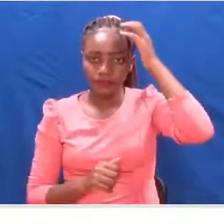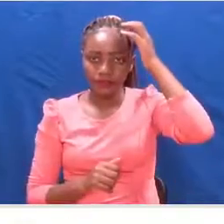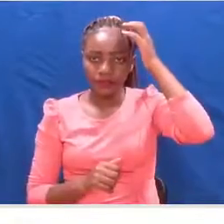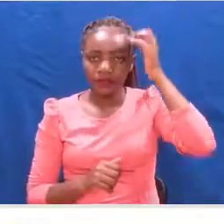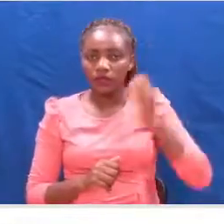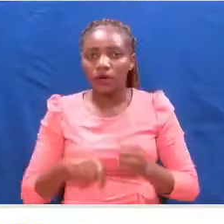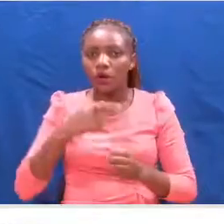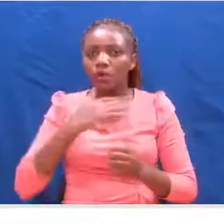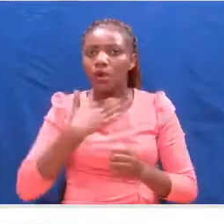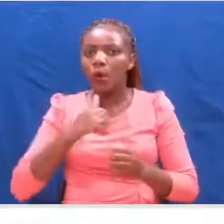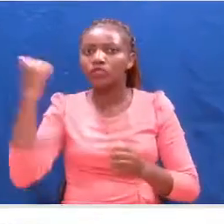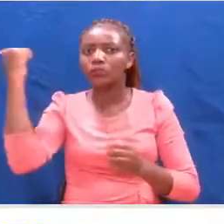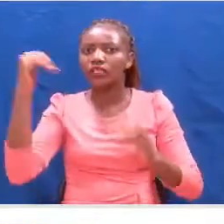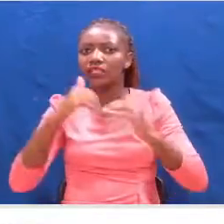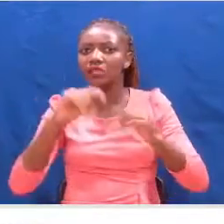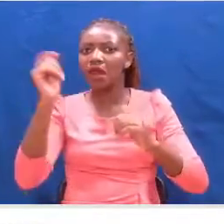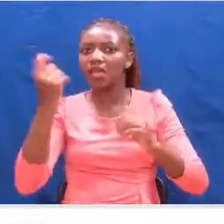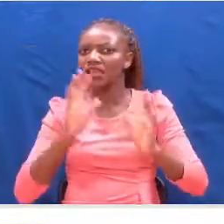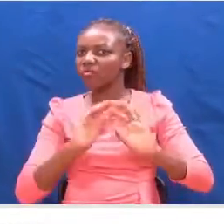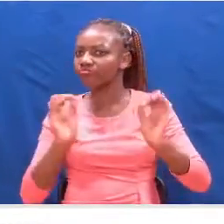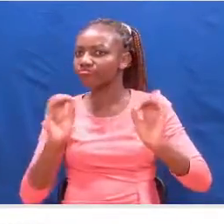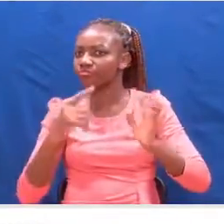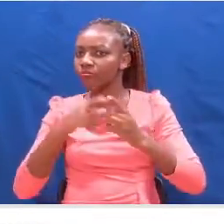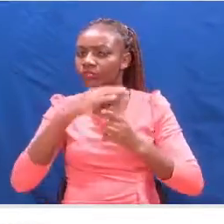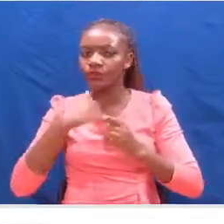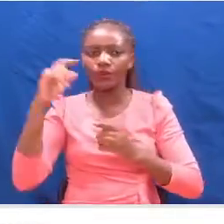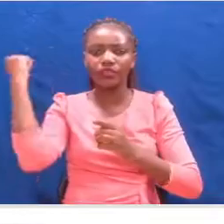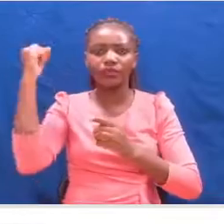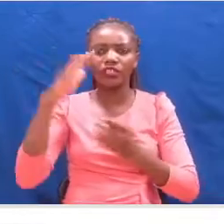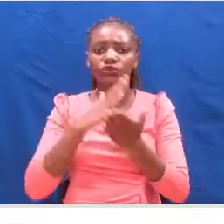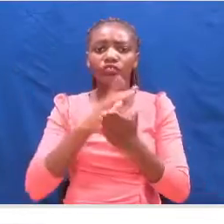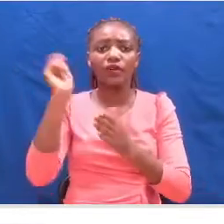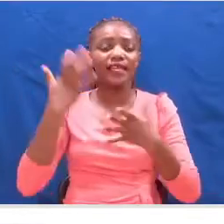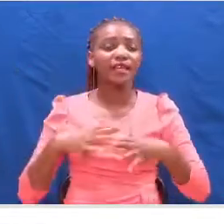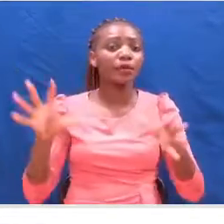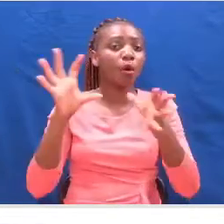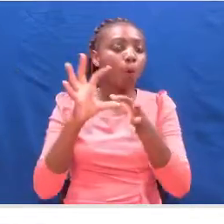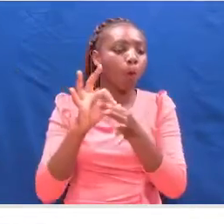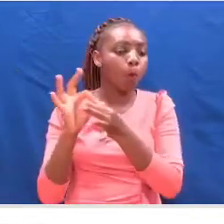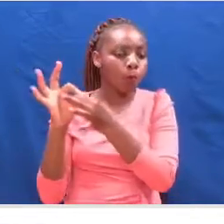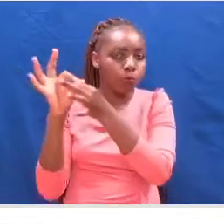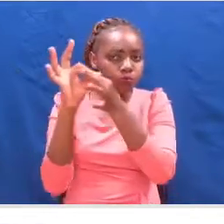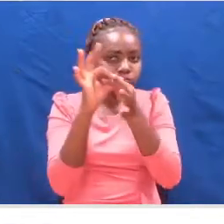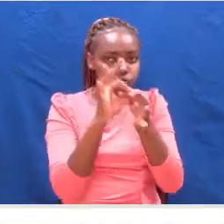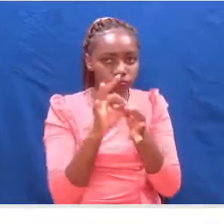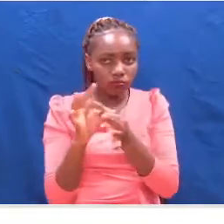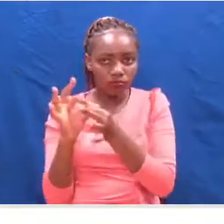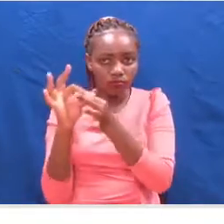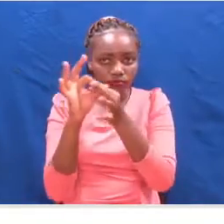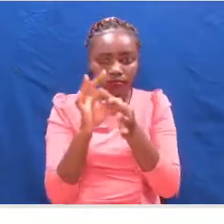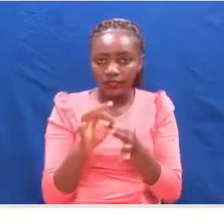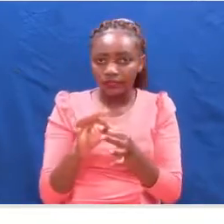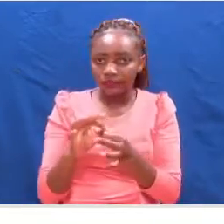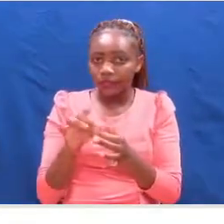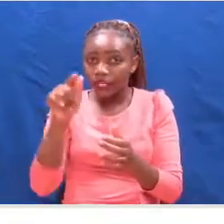Kenyans. We want politics that will put Kenyans together. And we want the style of CCM of Tanzania